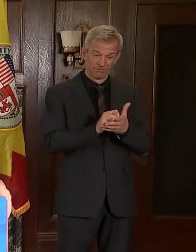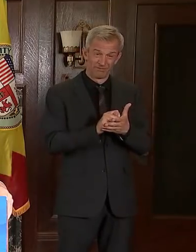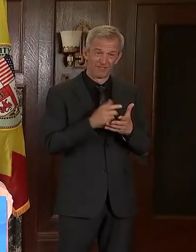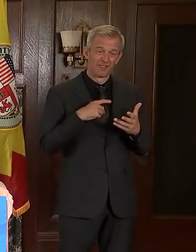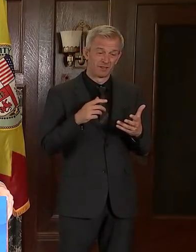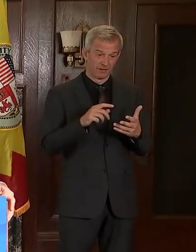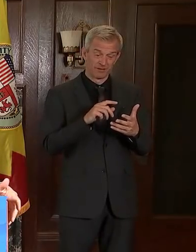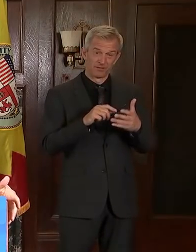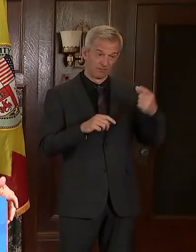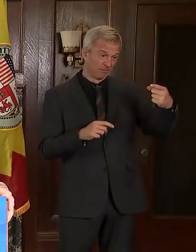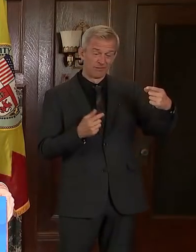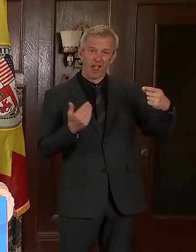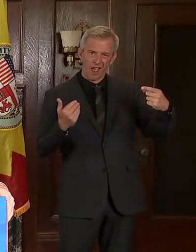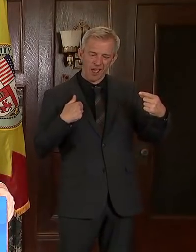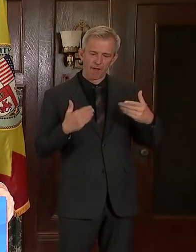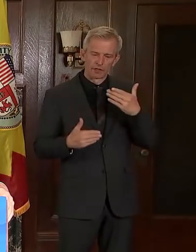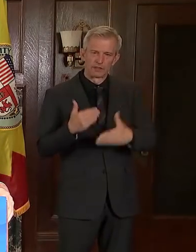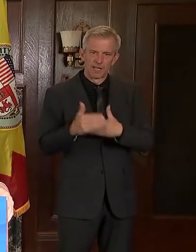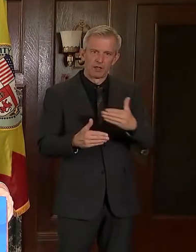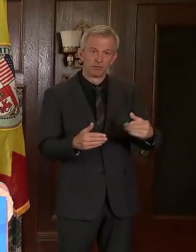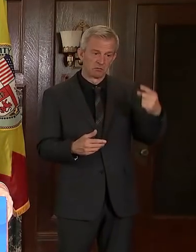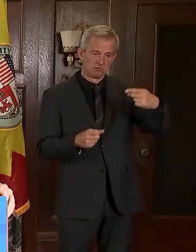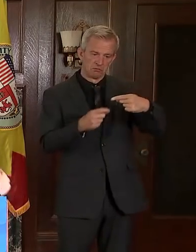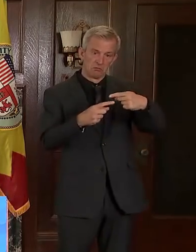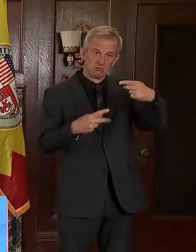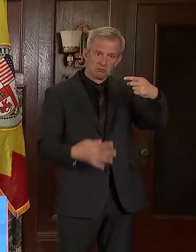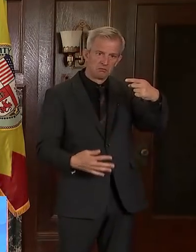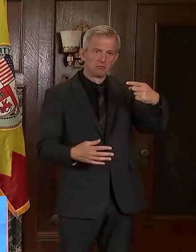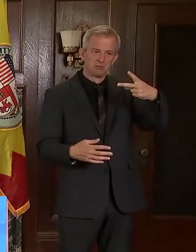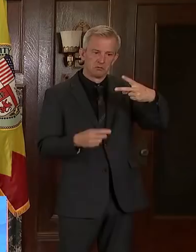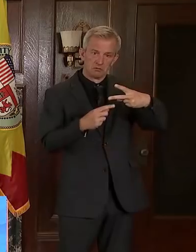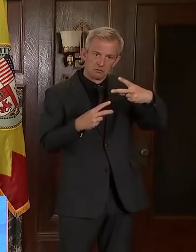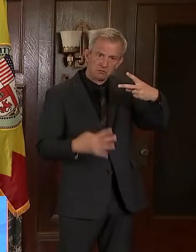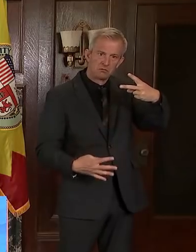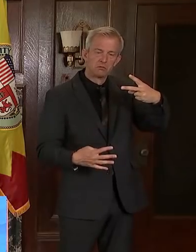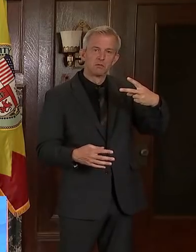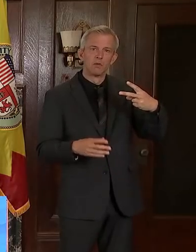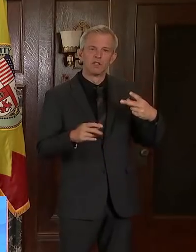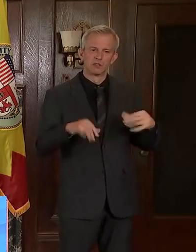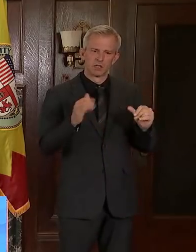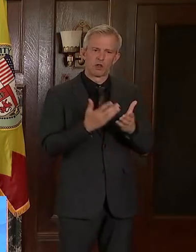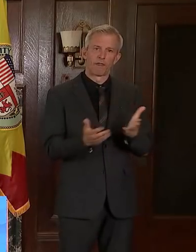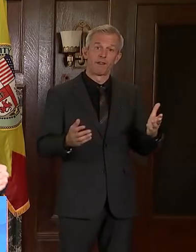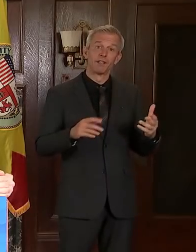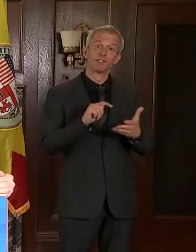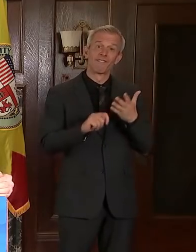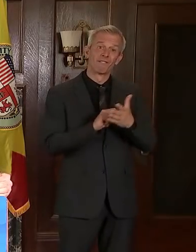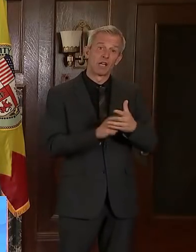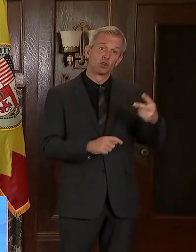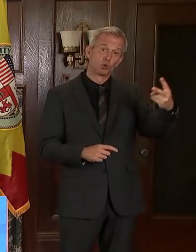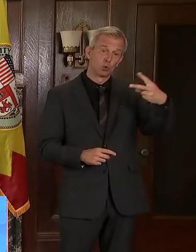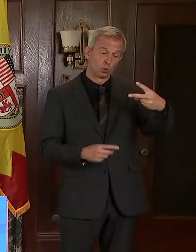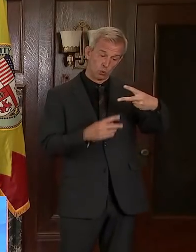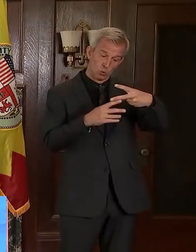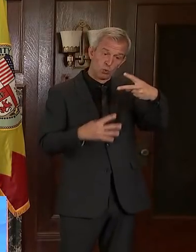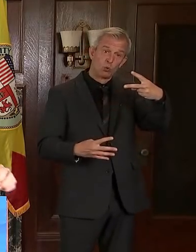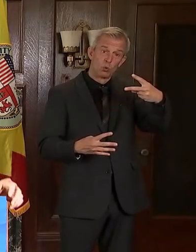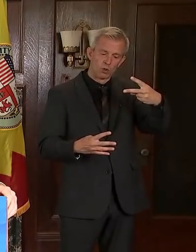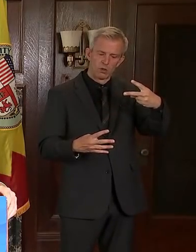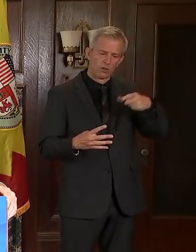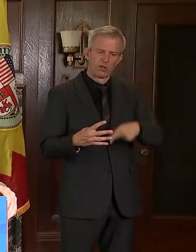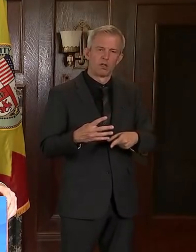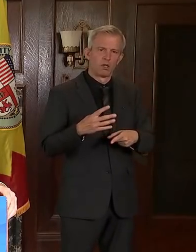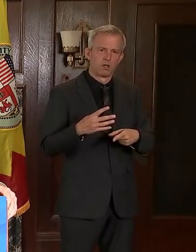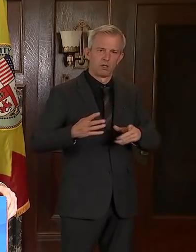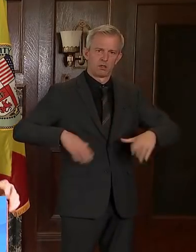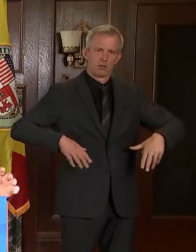them. Governor Newsom has talked about that too. And there are things still in phase 2 that absolutely we are not prepared to take those